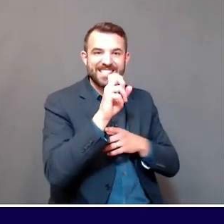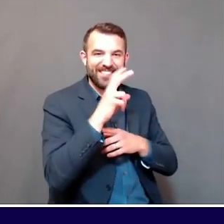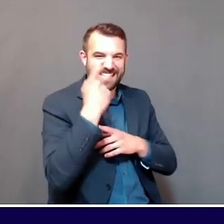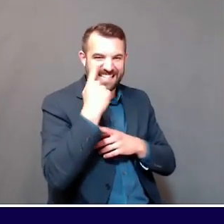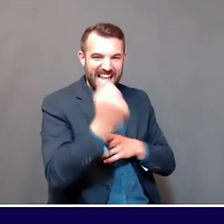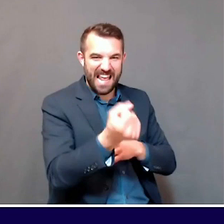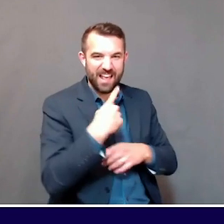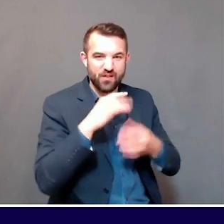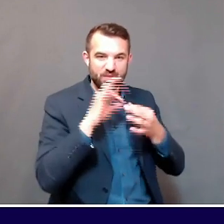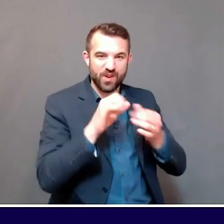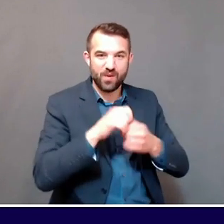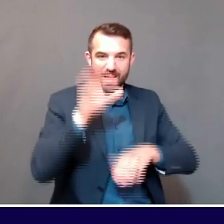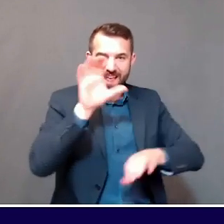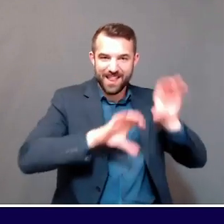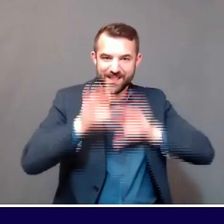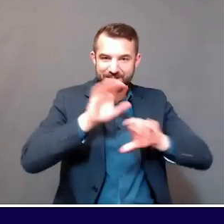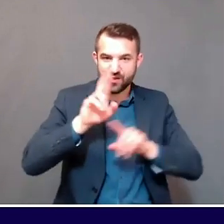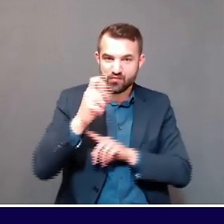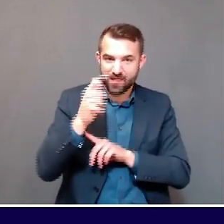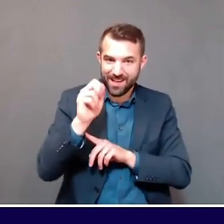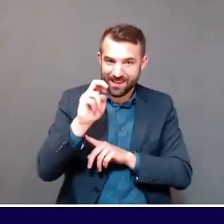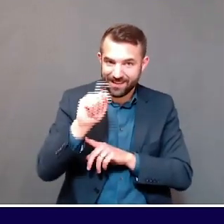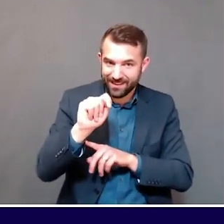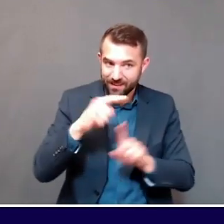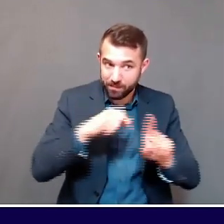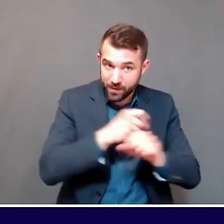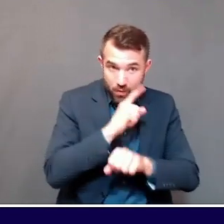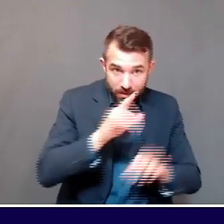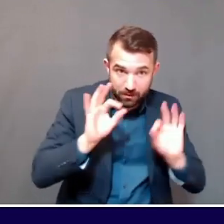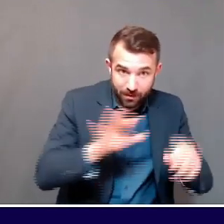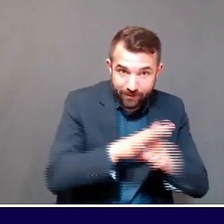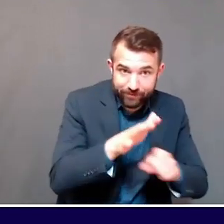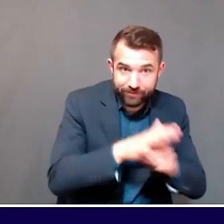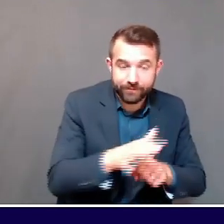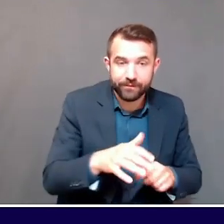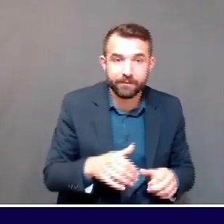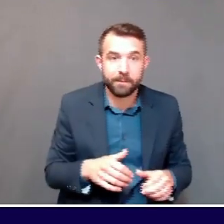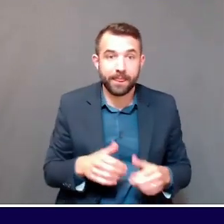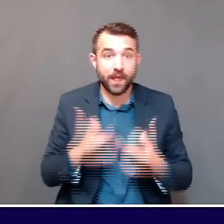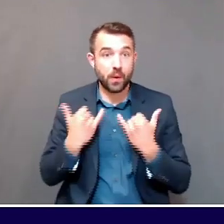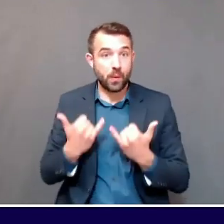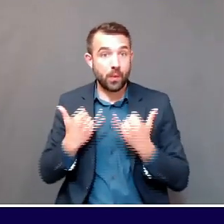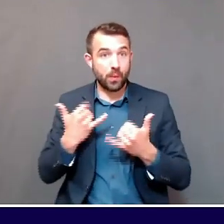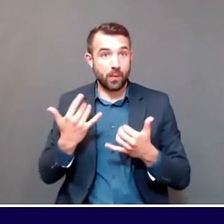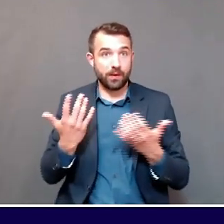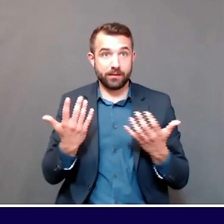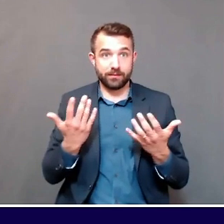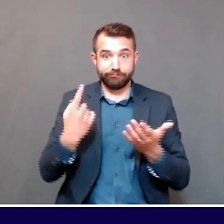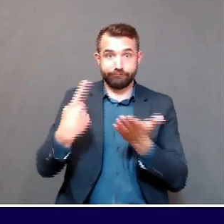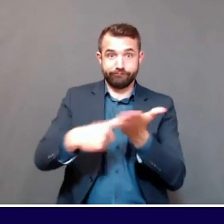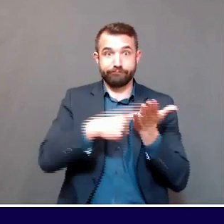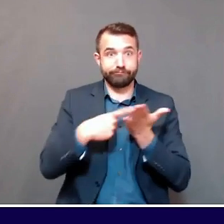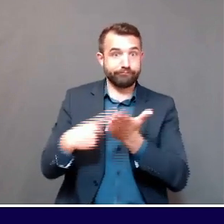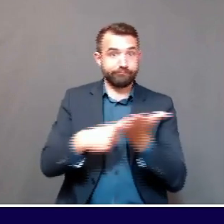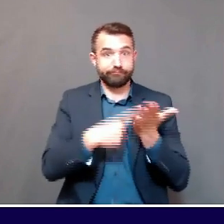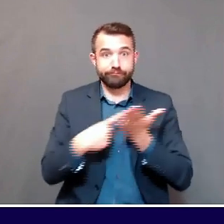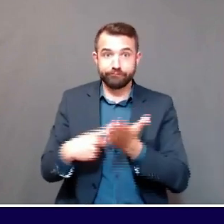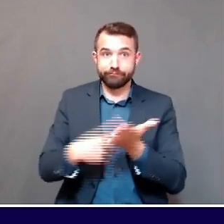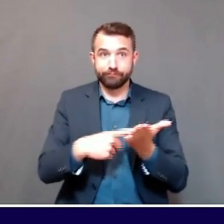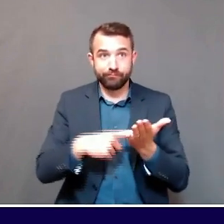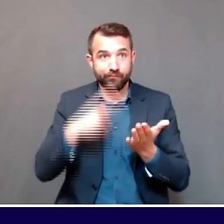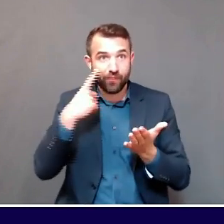make sure we can secure the reagents that we need. But we are under active discussions for all three. And then in